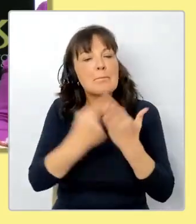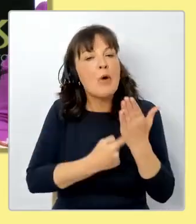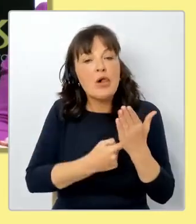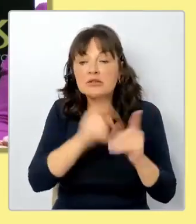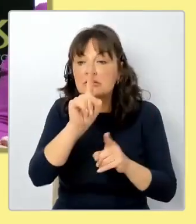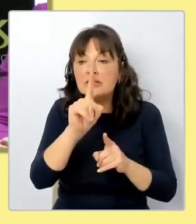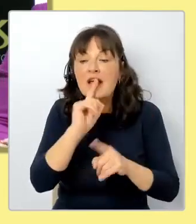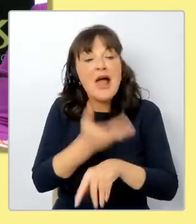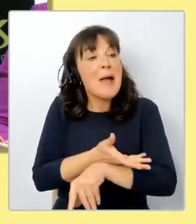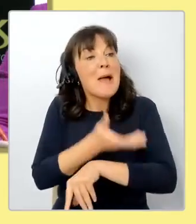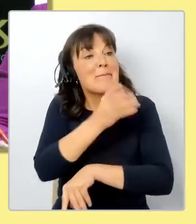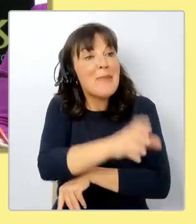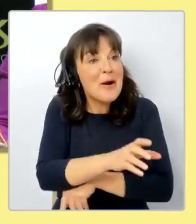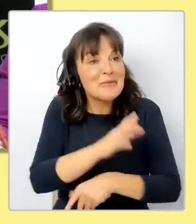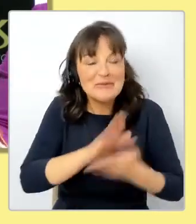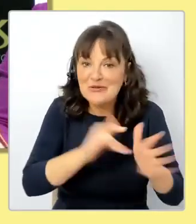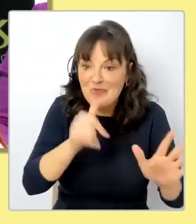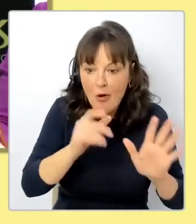microphone.